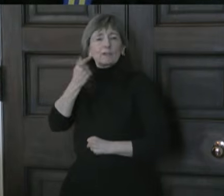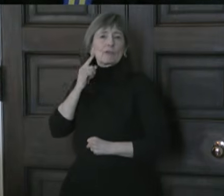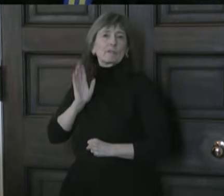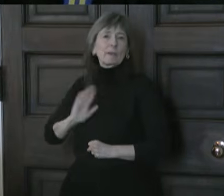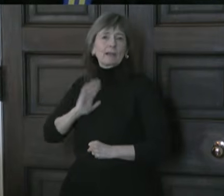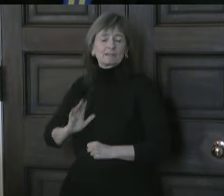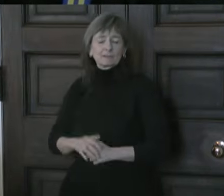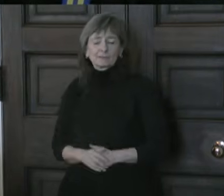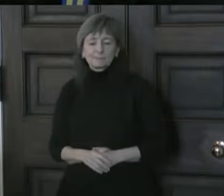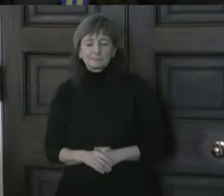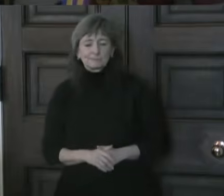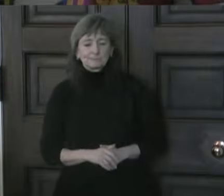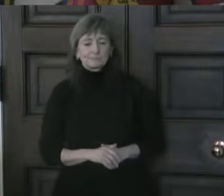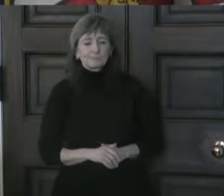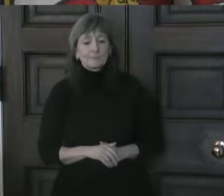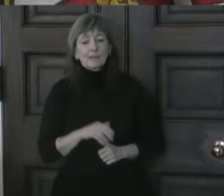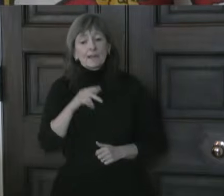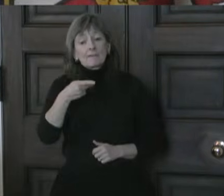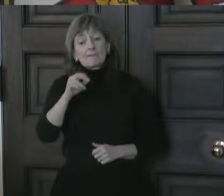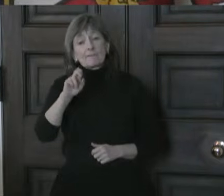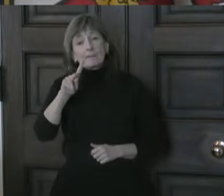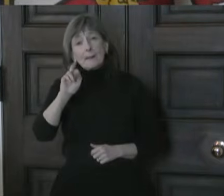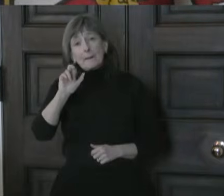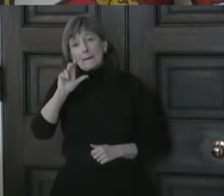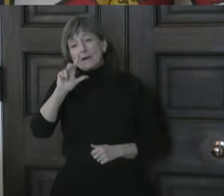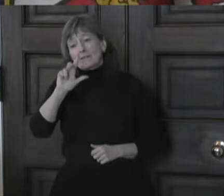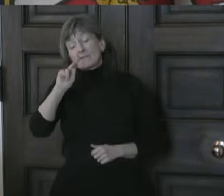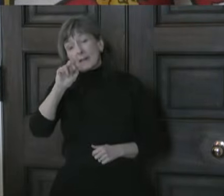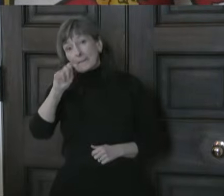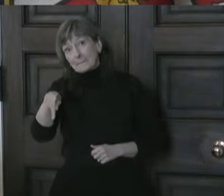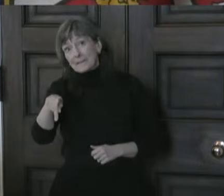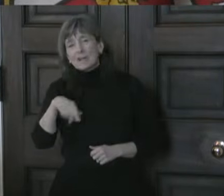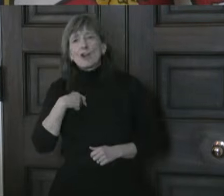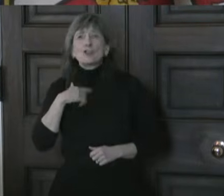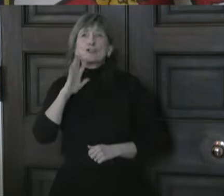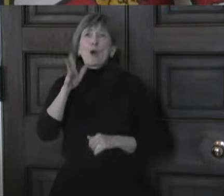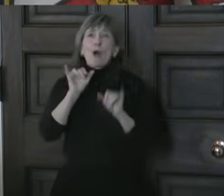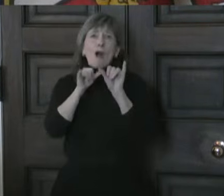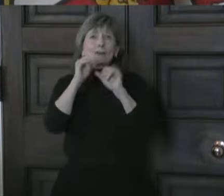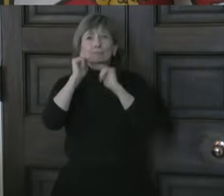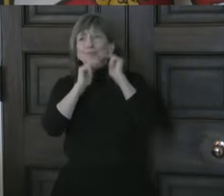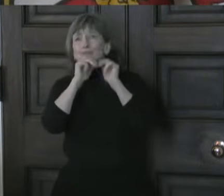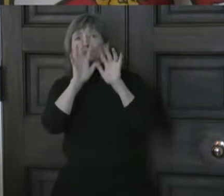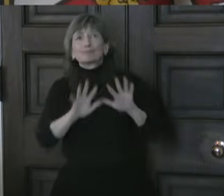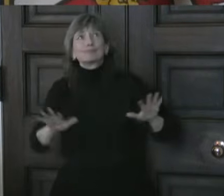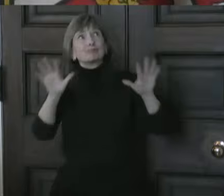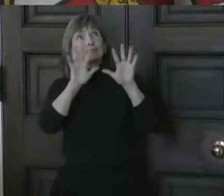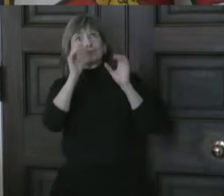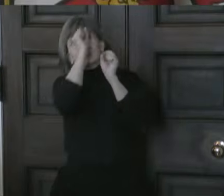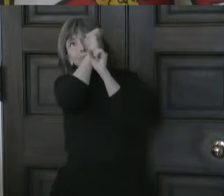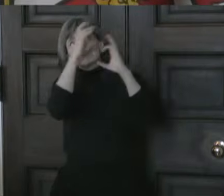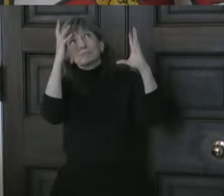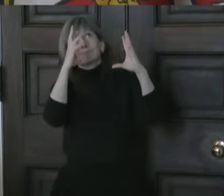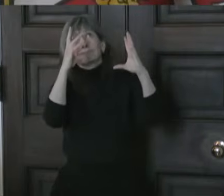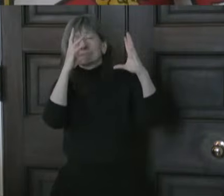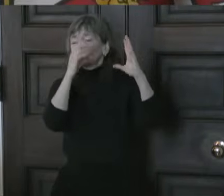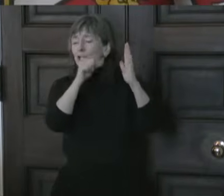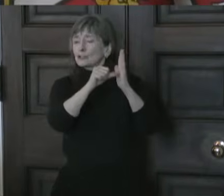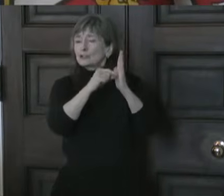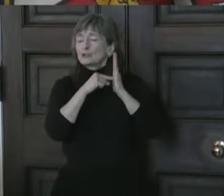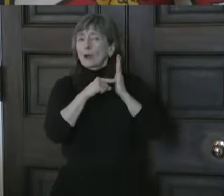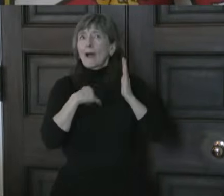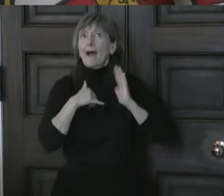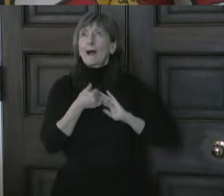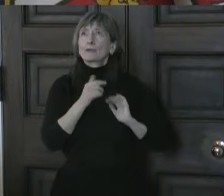past. Philip, your architectural vision has helped shape how Newfoundland and Labrador sees itself.